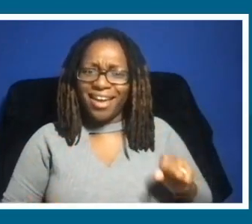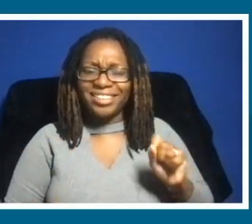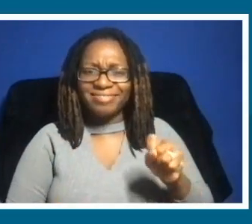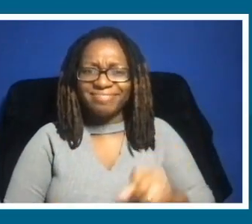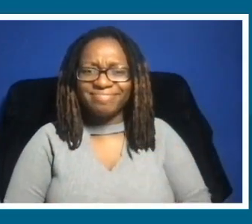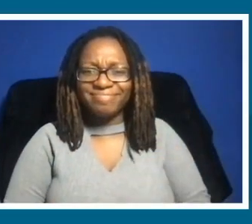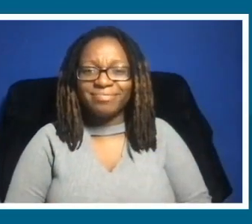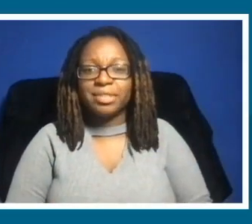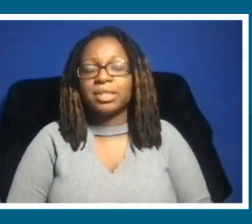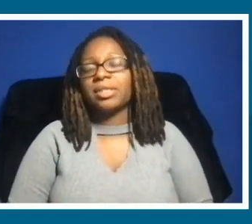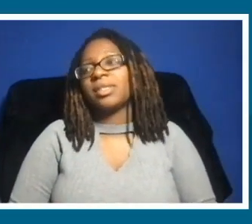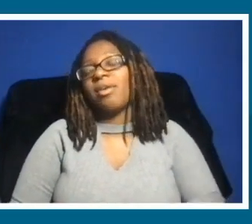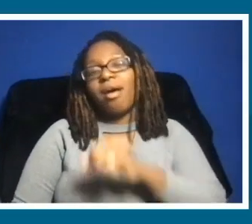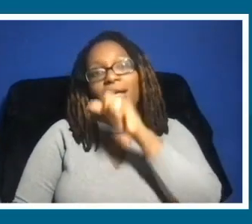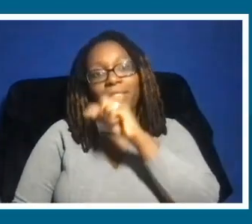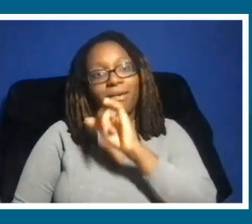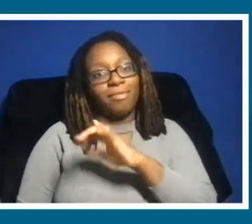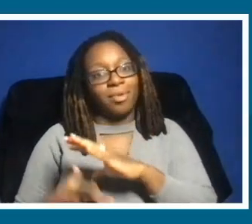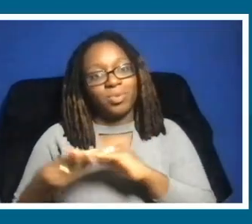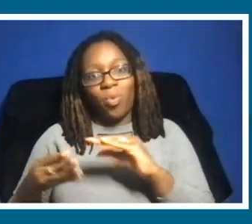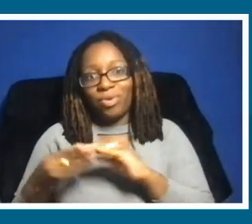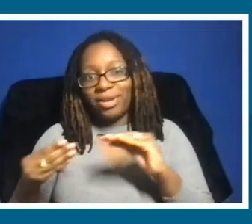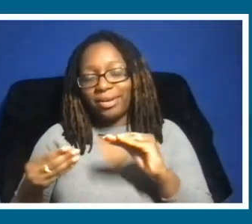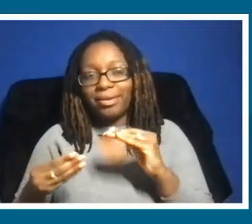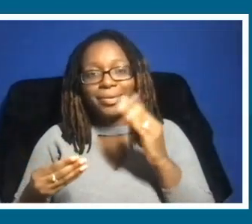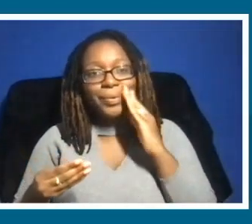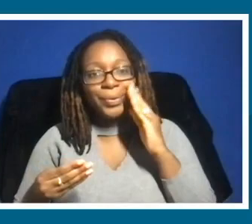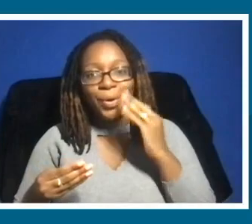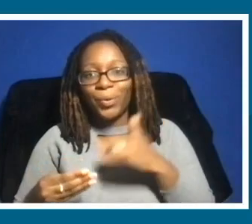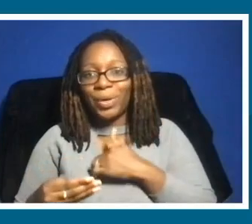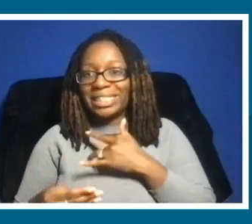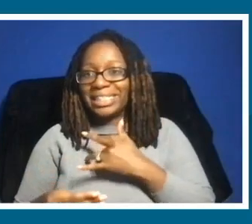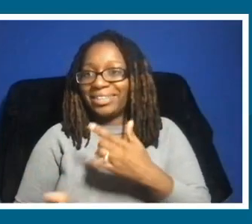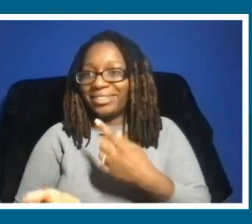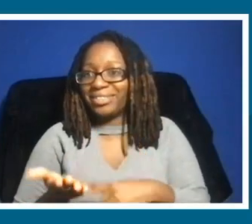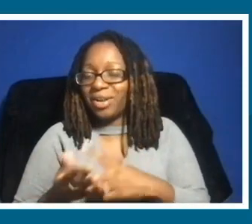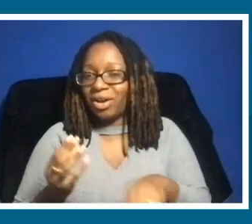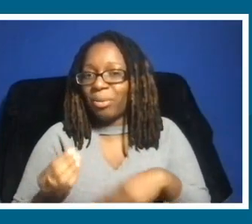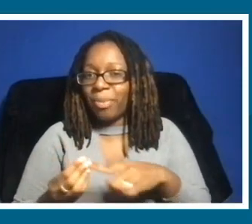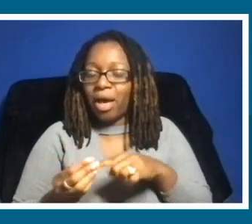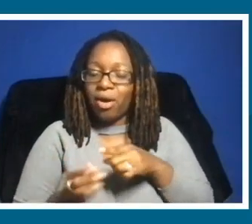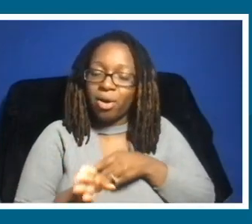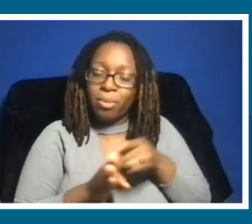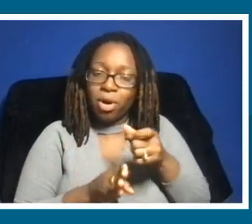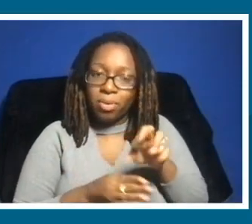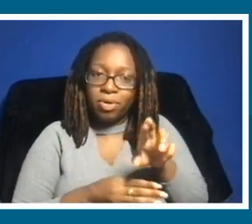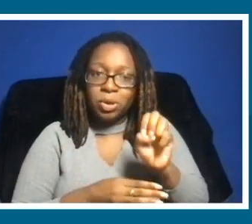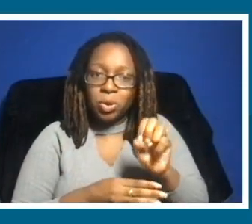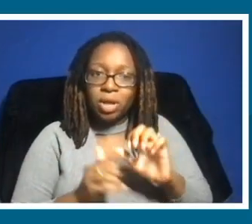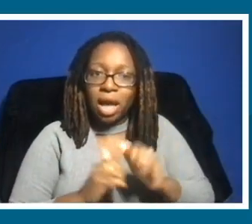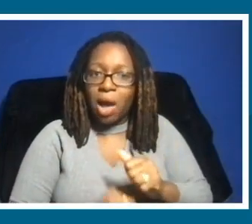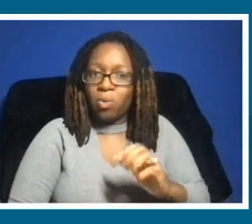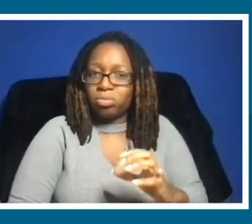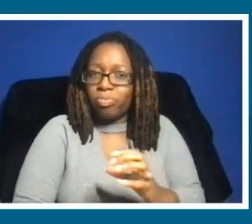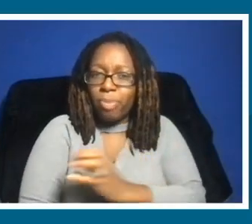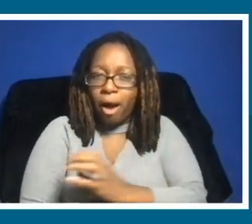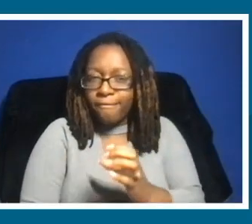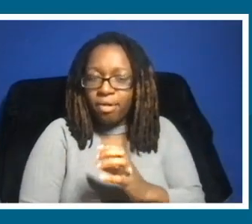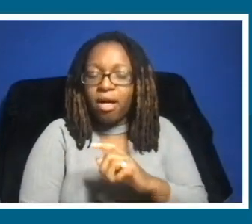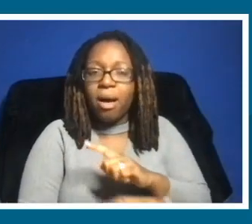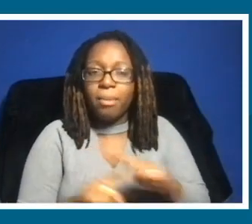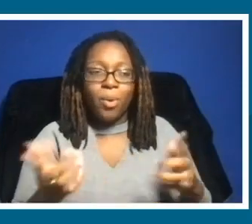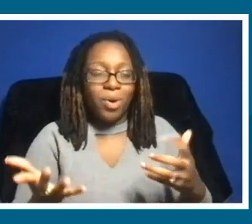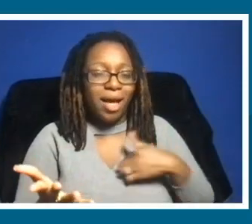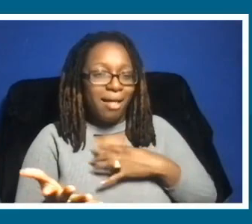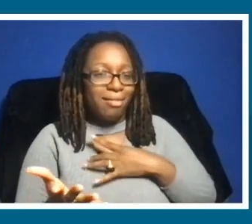that story, Jessica. And I, so often we talk about the power of primary sources. And I think what I like the most about that story